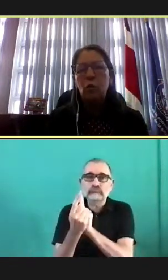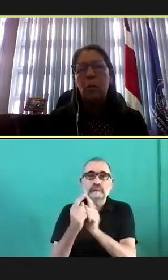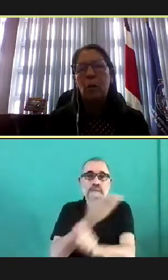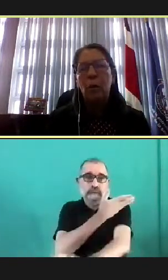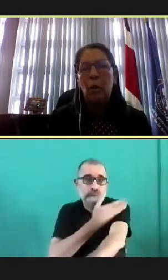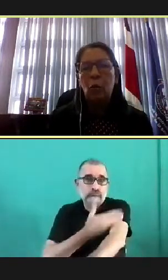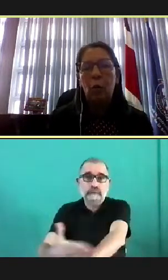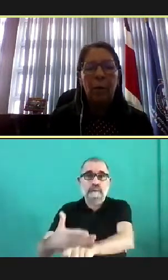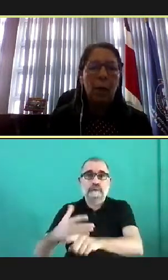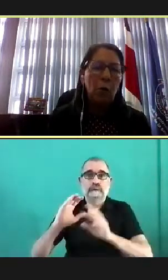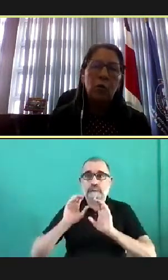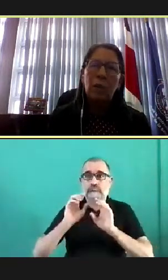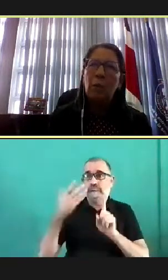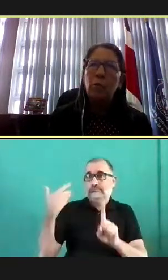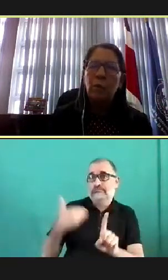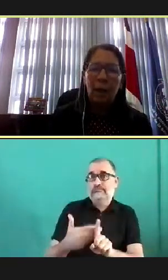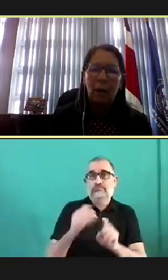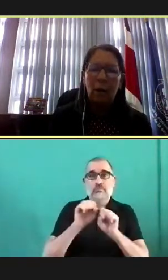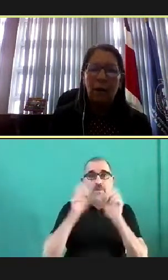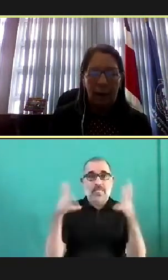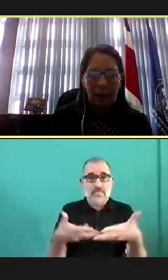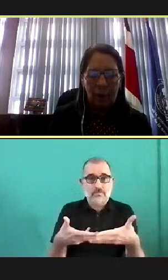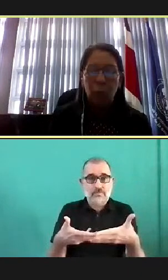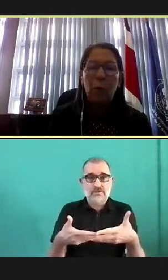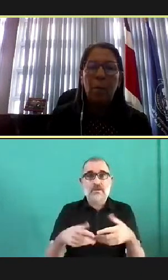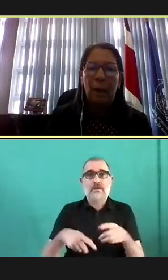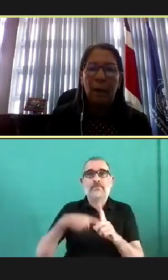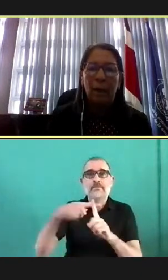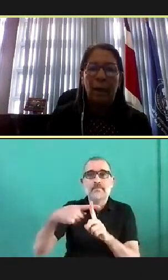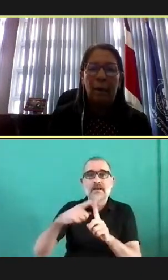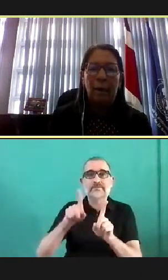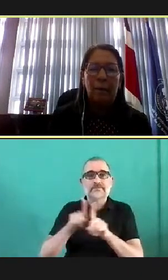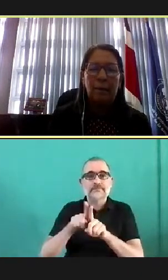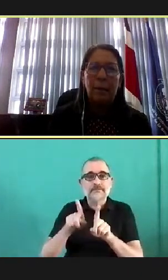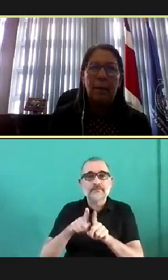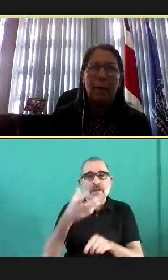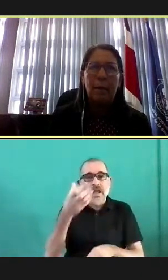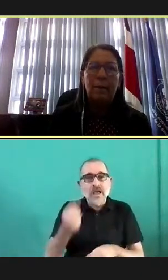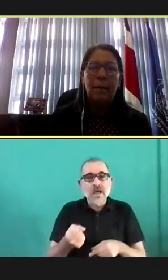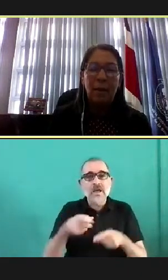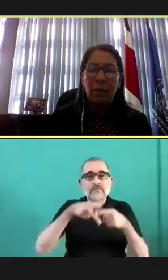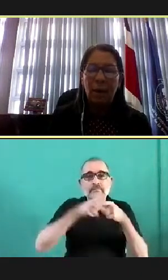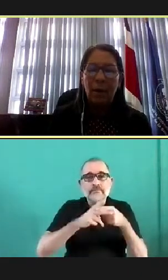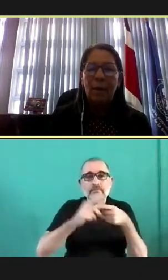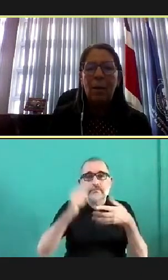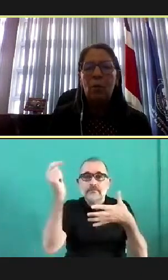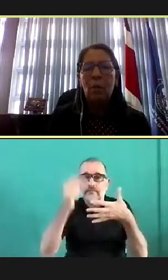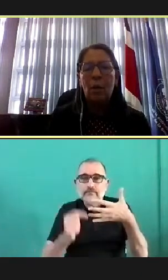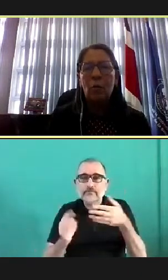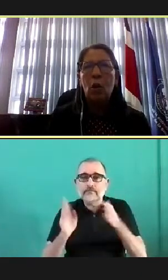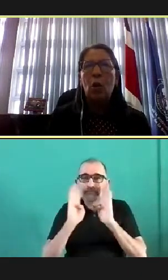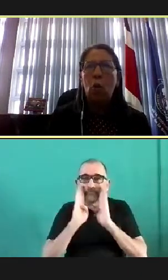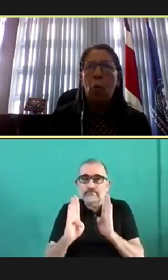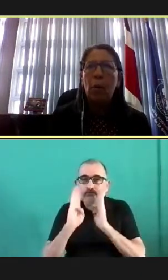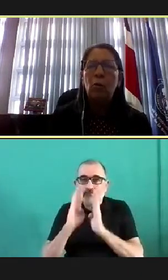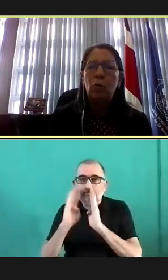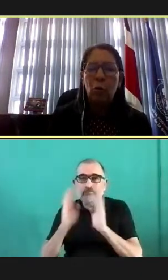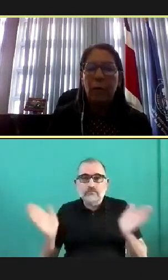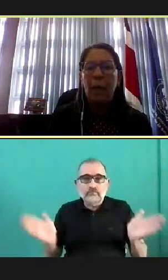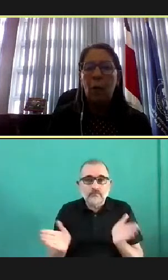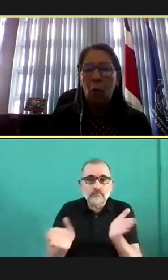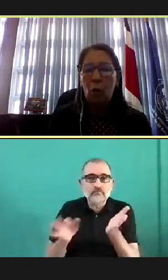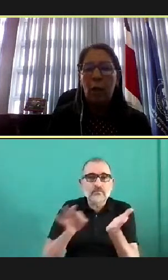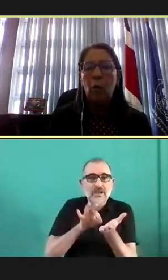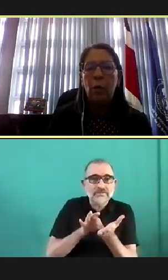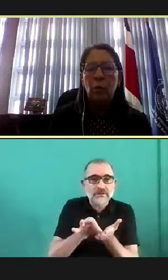reduce the problems of substance abuse. during the pandemic,